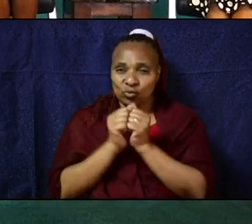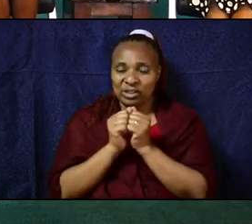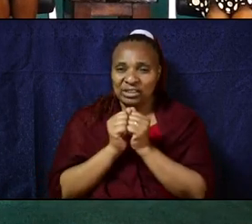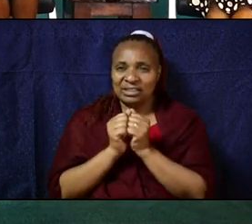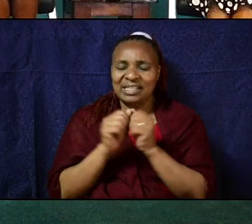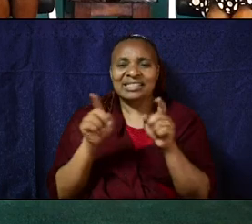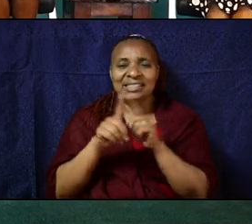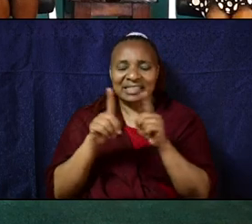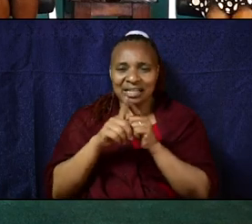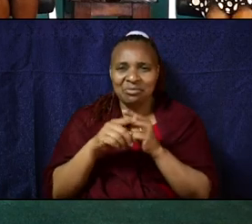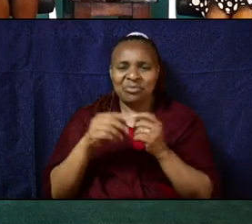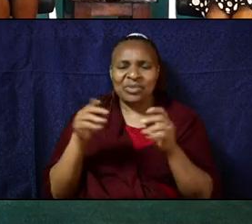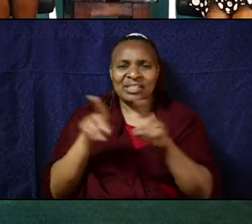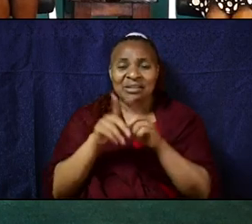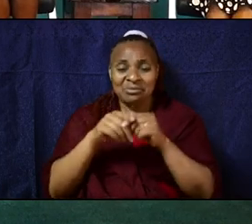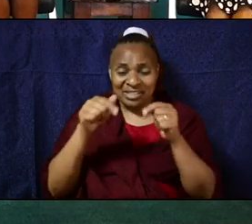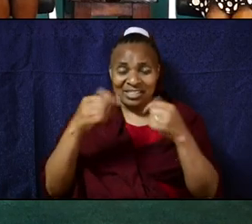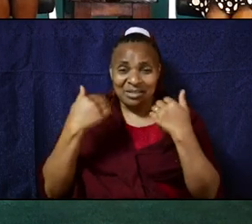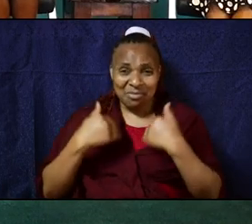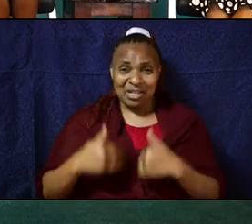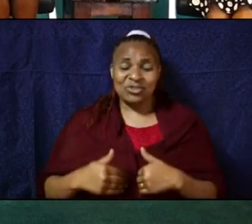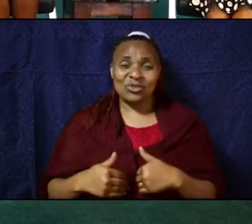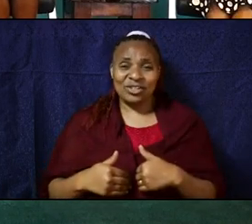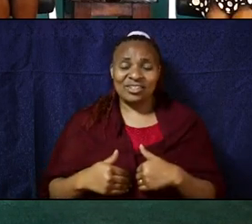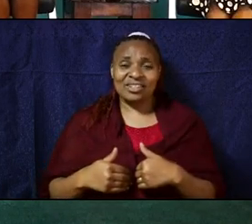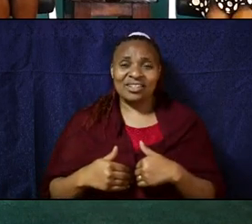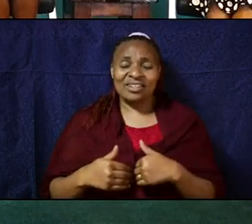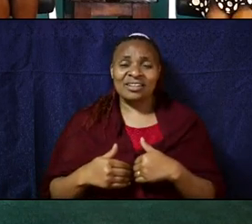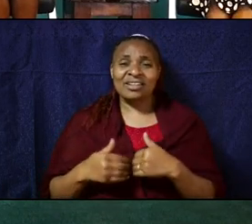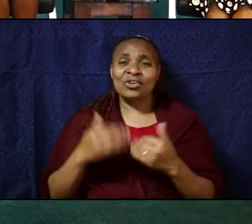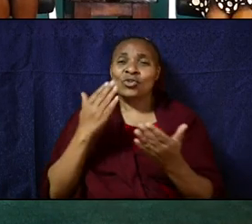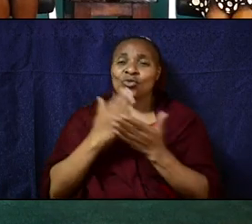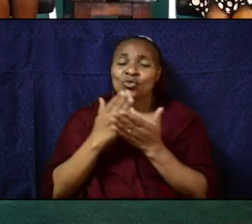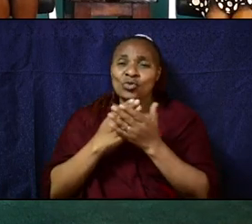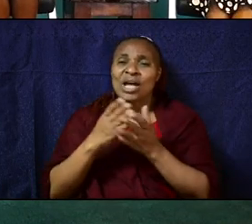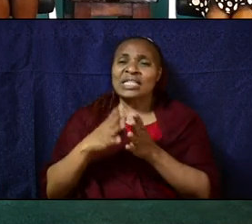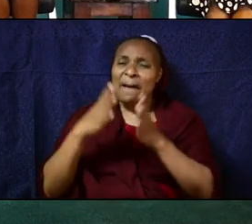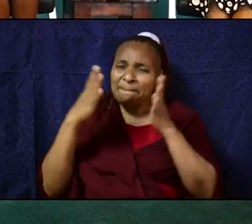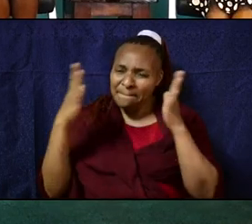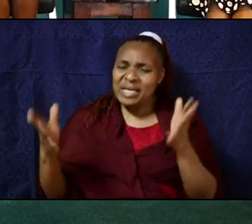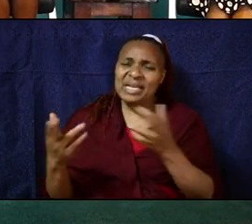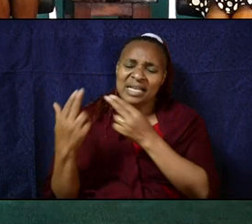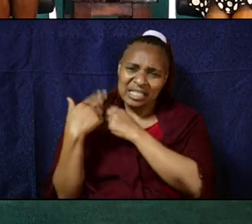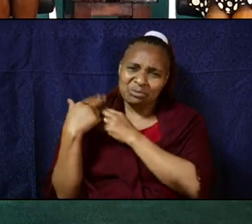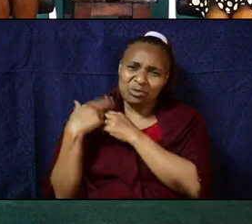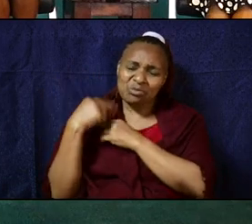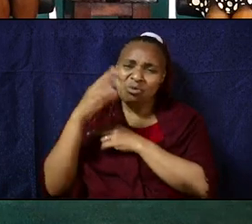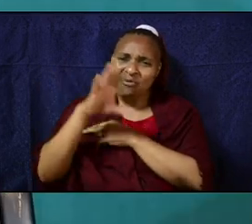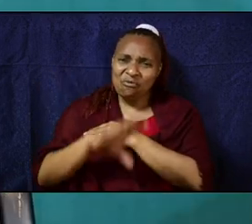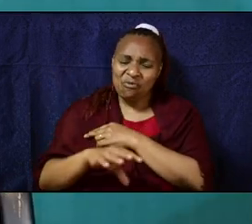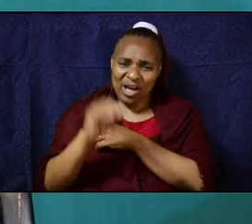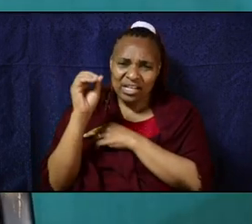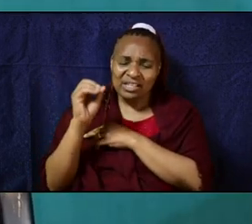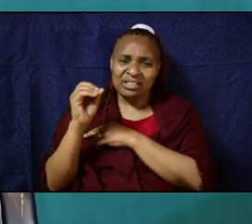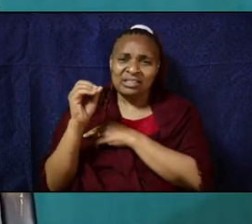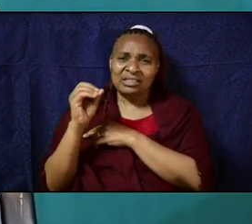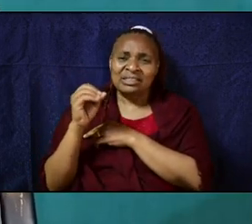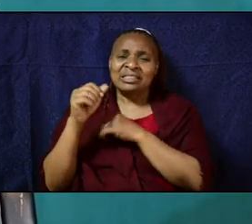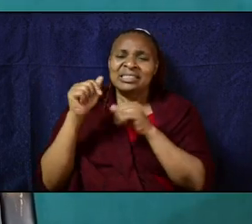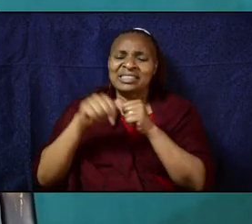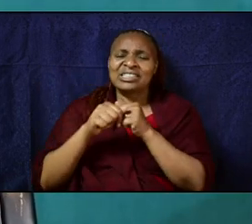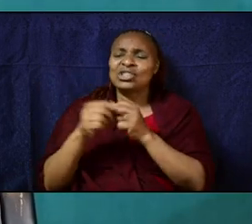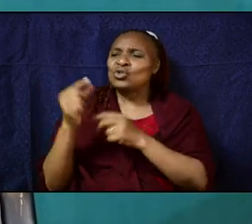call matchmaker. Like, this person has really big responsibilities in finding this, like you said, the whole